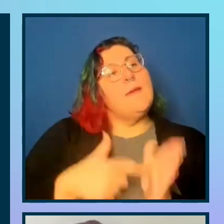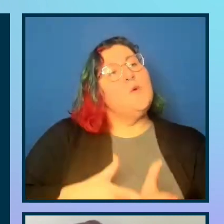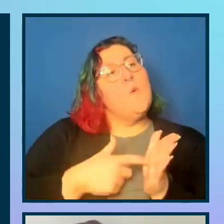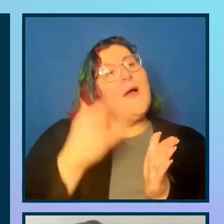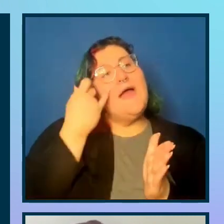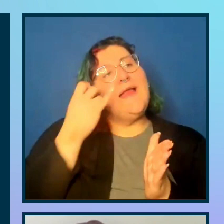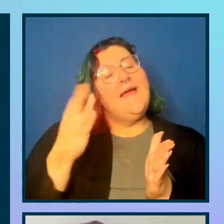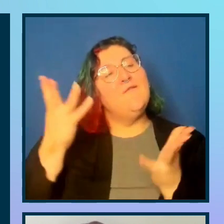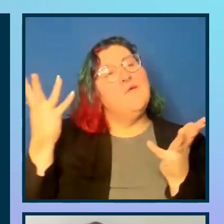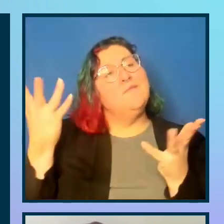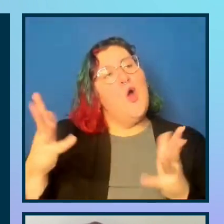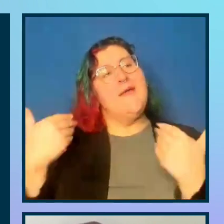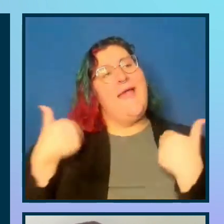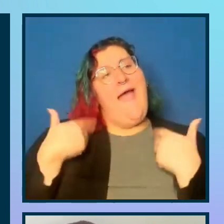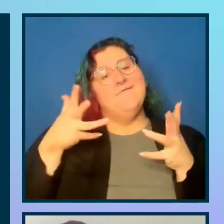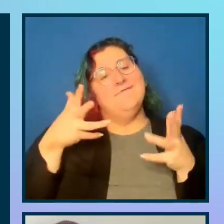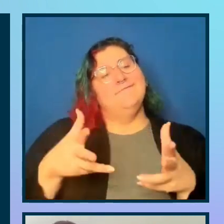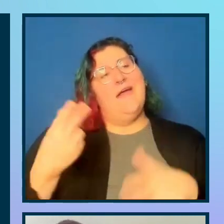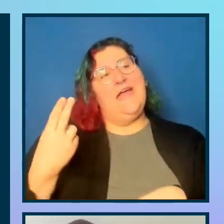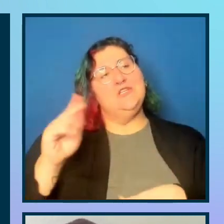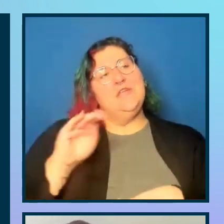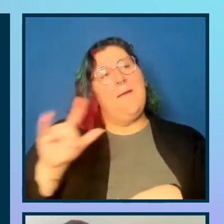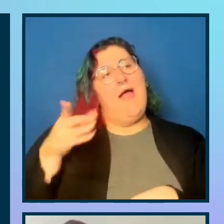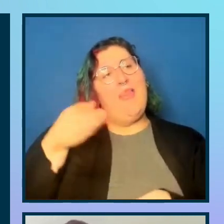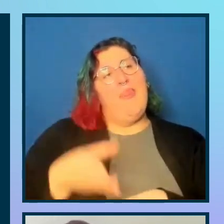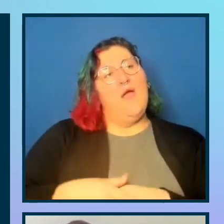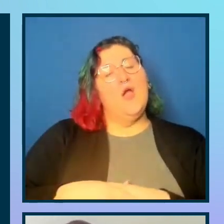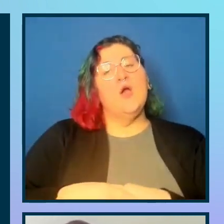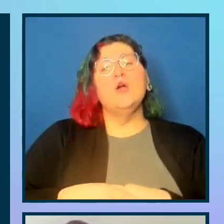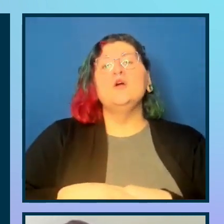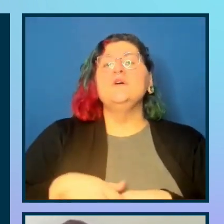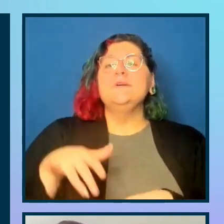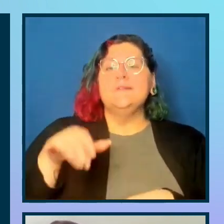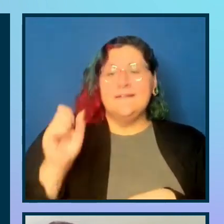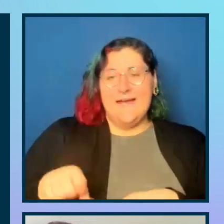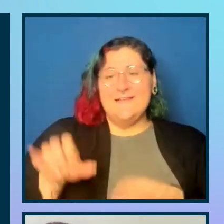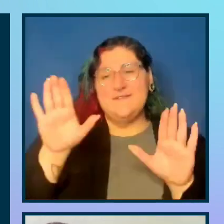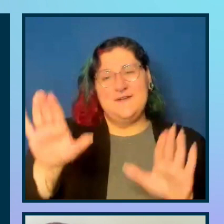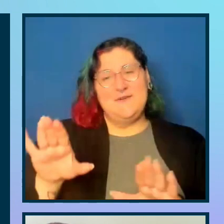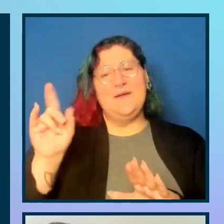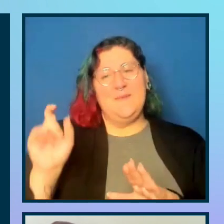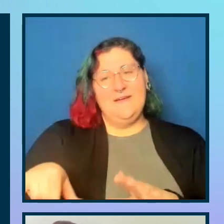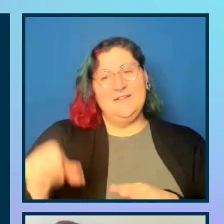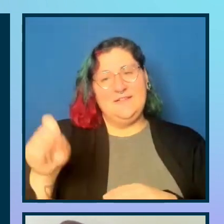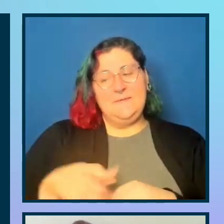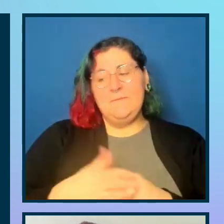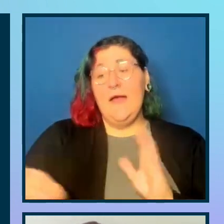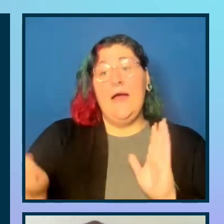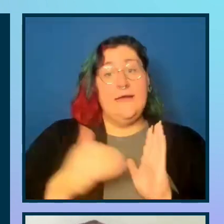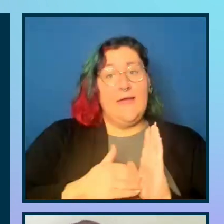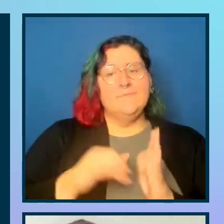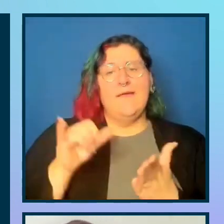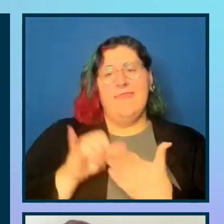static HTML text present? Yes, great question. So again, that's the